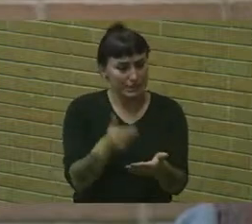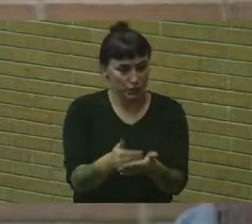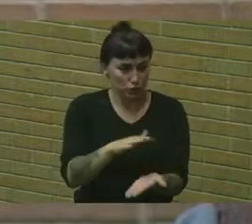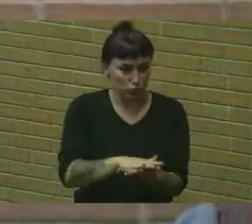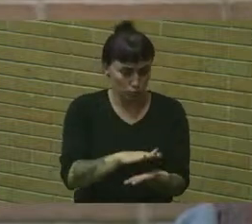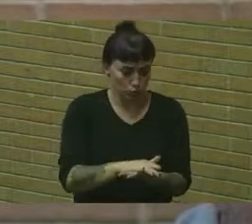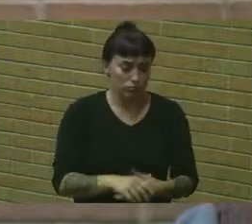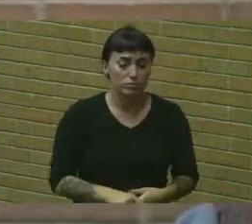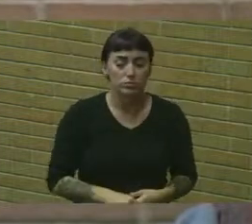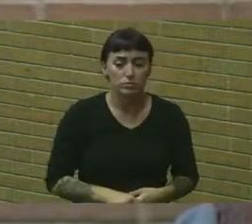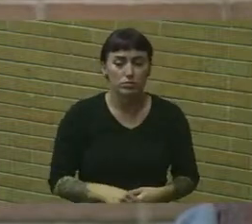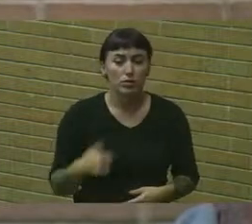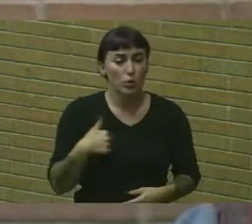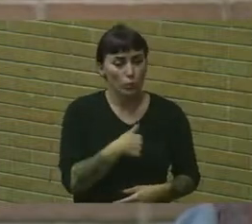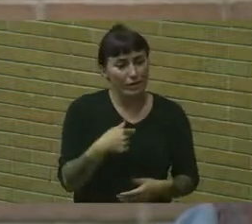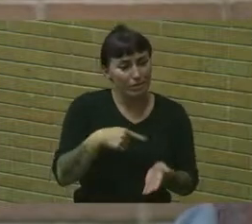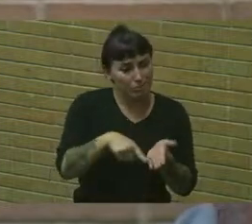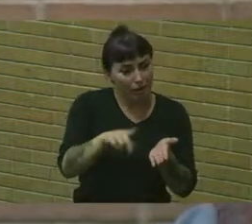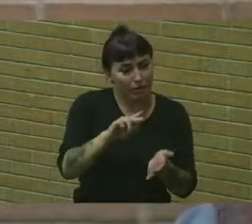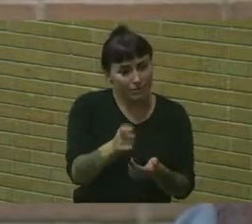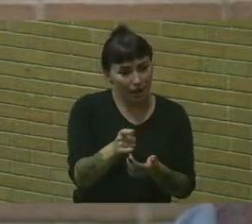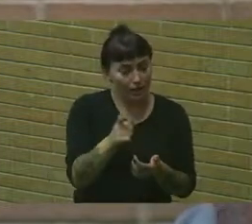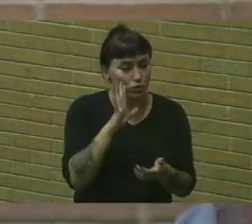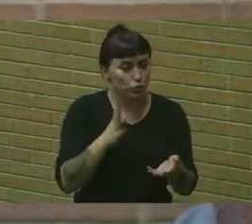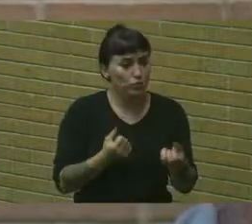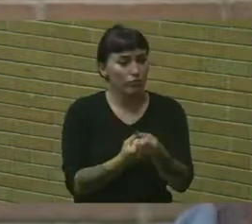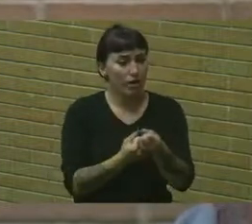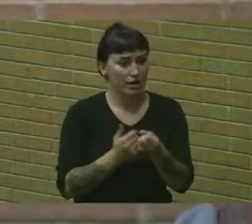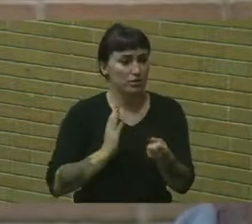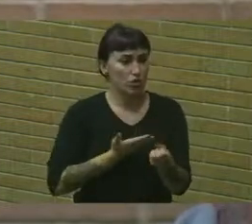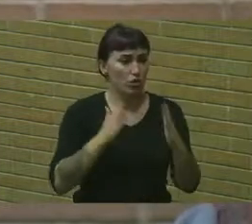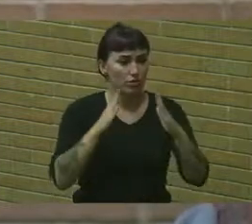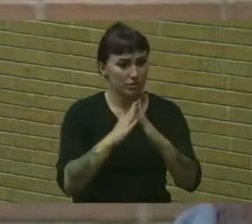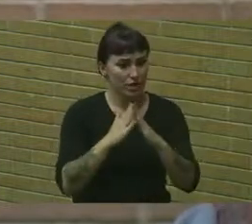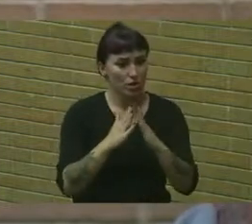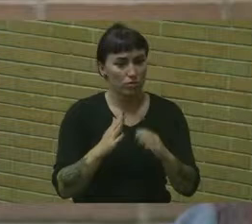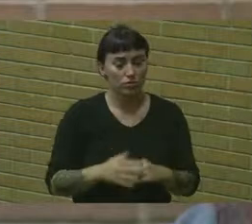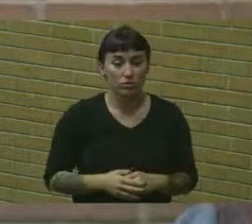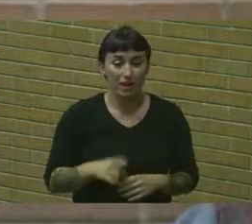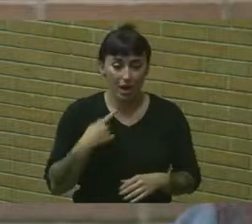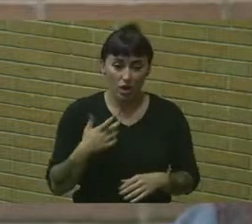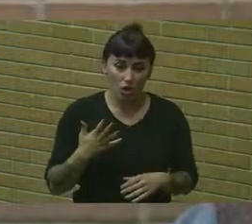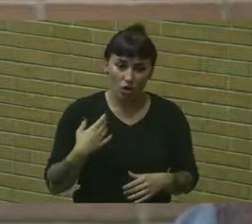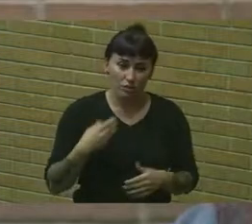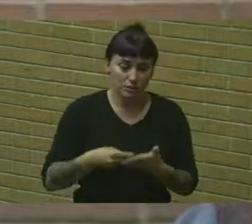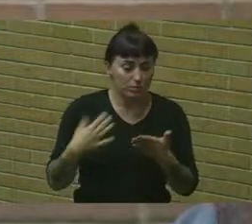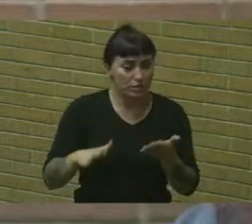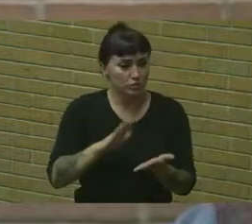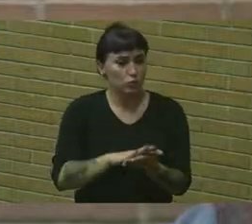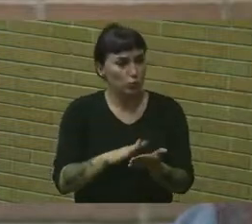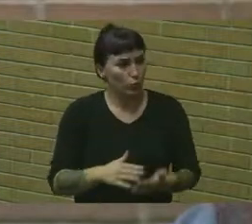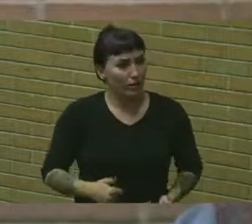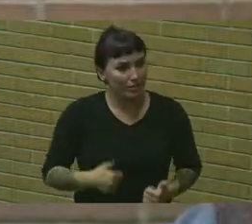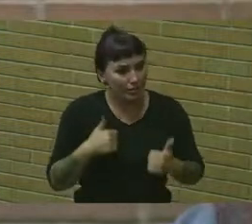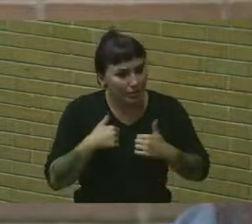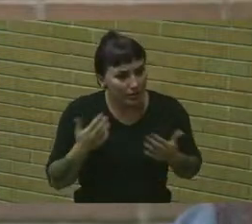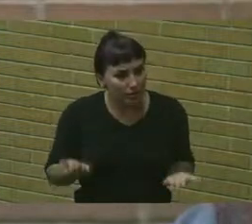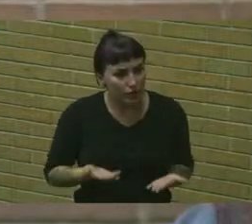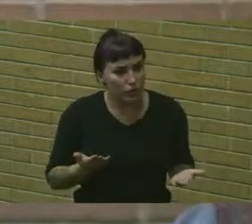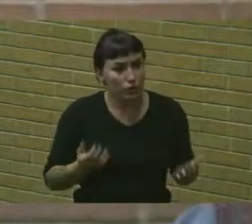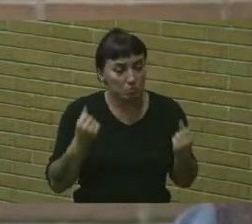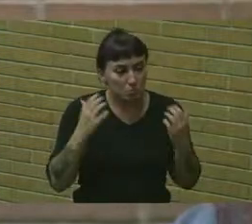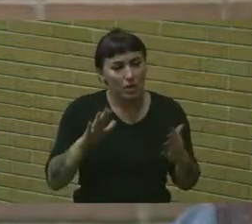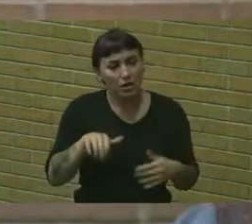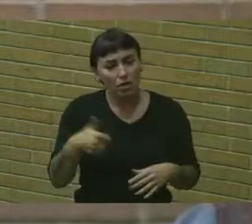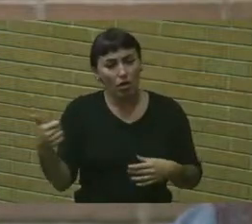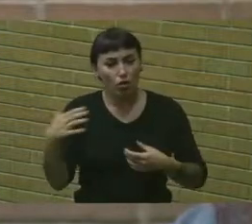schools. We pay taxes to finance our town and our highly prized school. We live here. Many